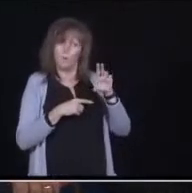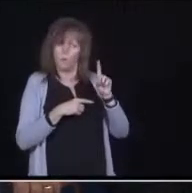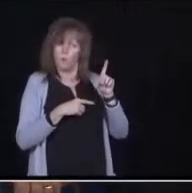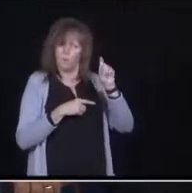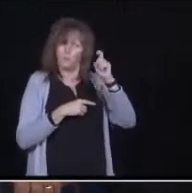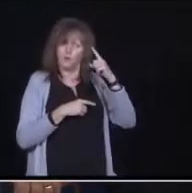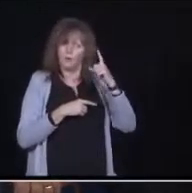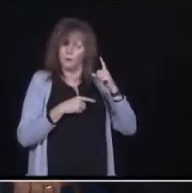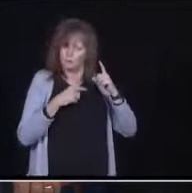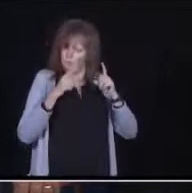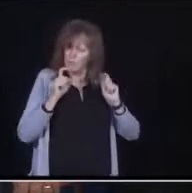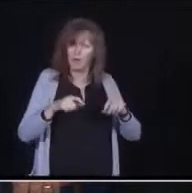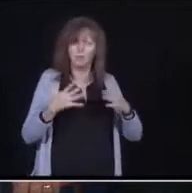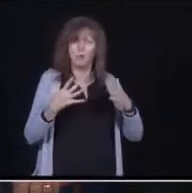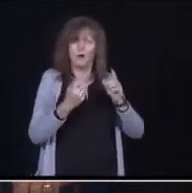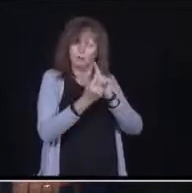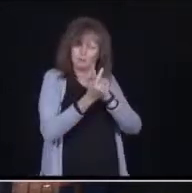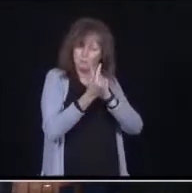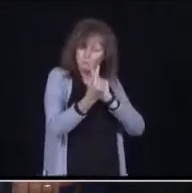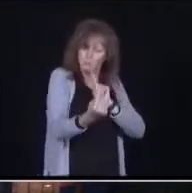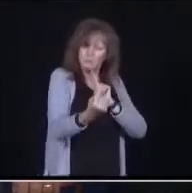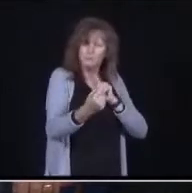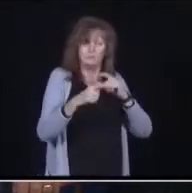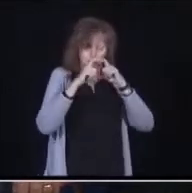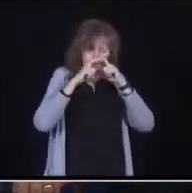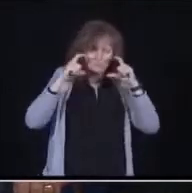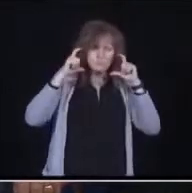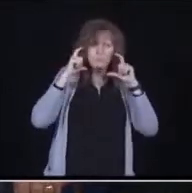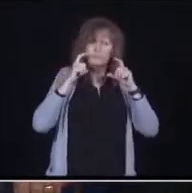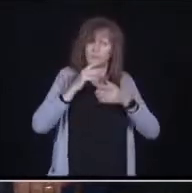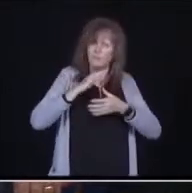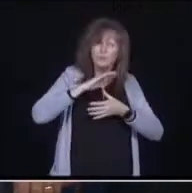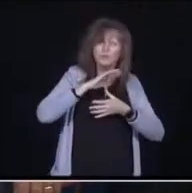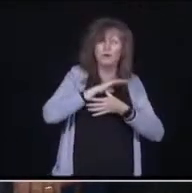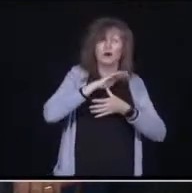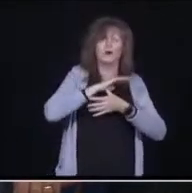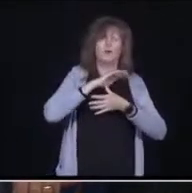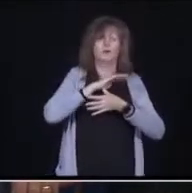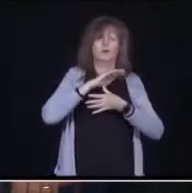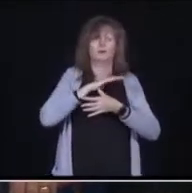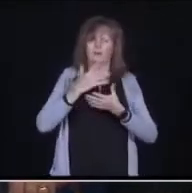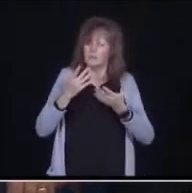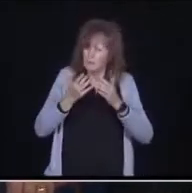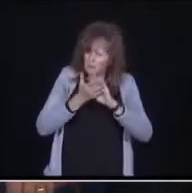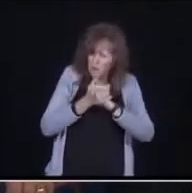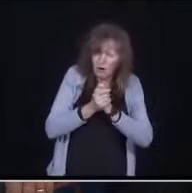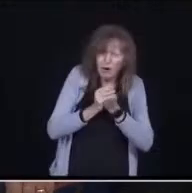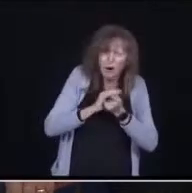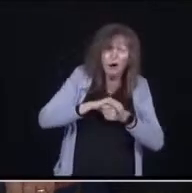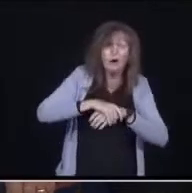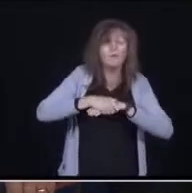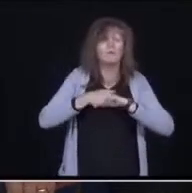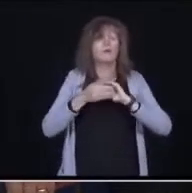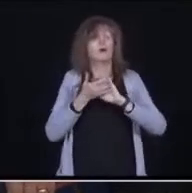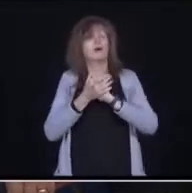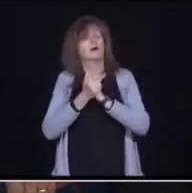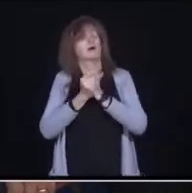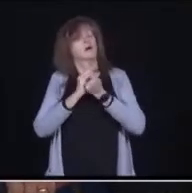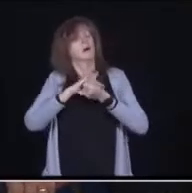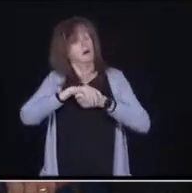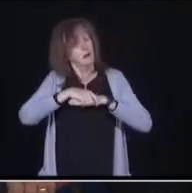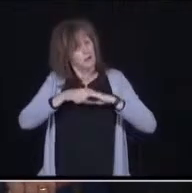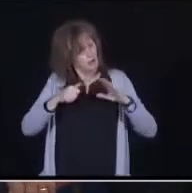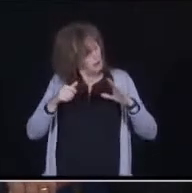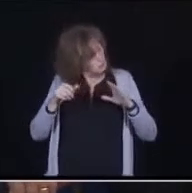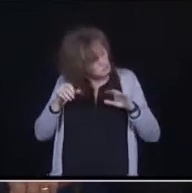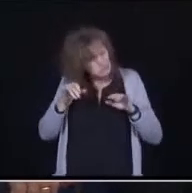then the masking is important. But again, equally as crucial is thinking about the hand washing and making sure that people don't come in or don't go